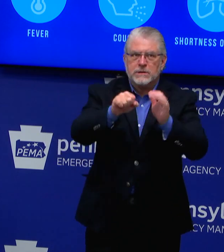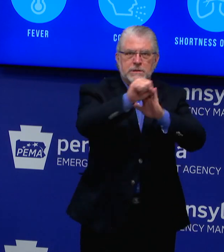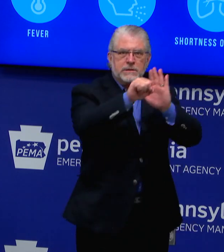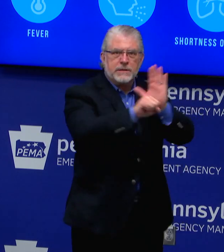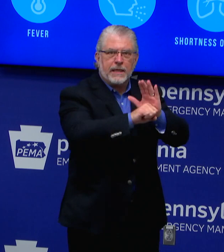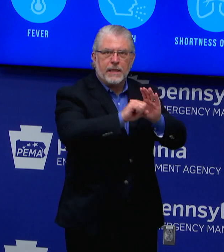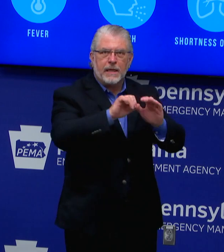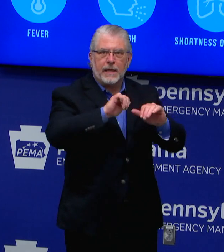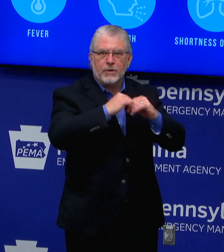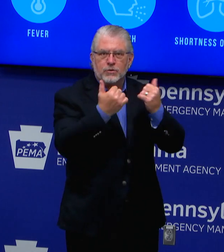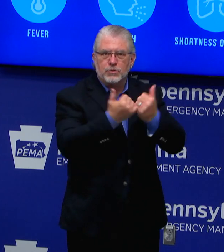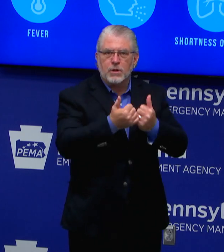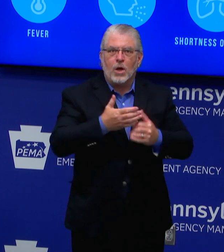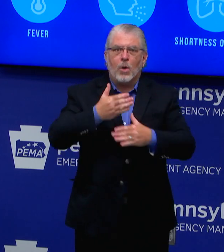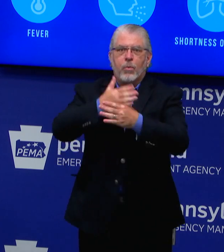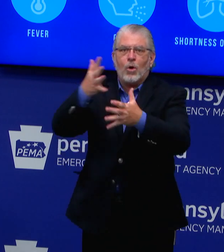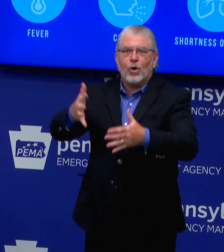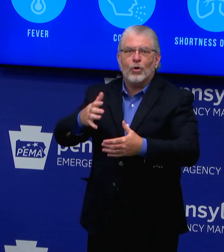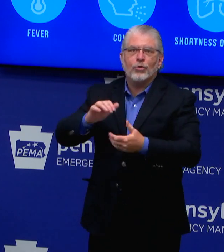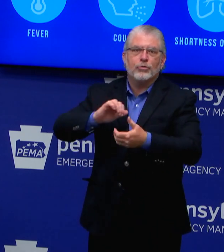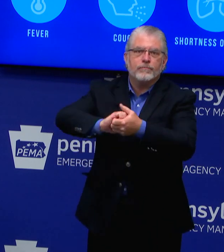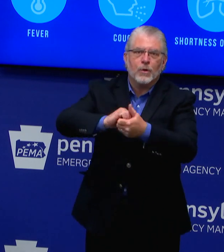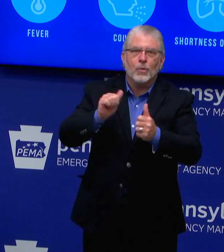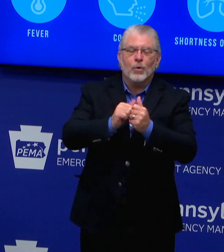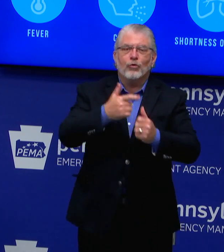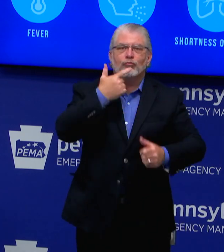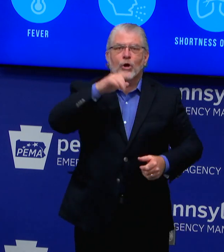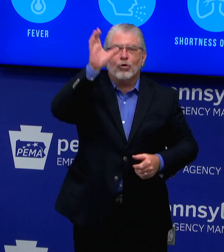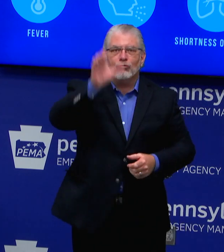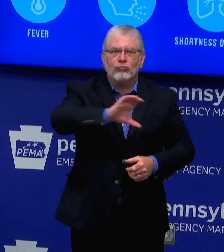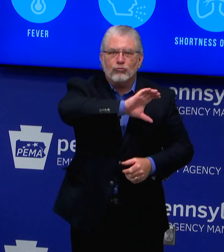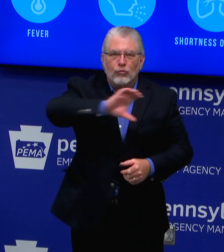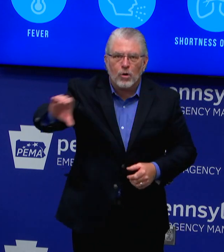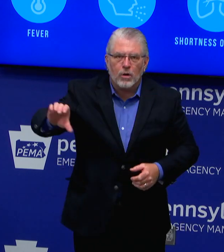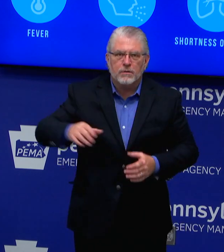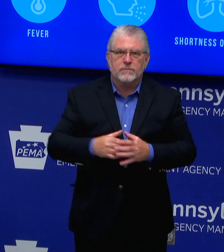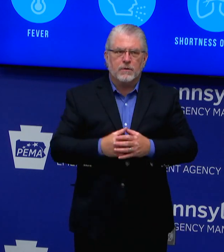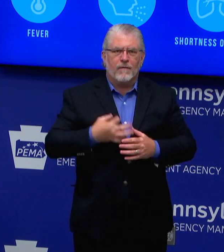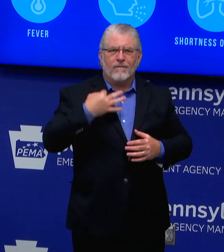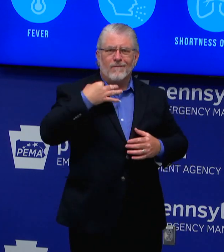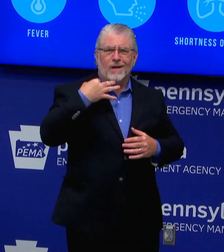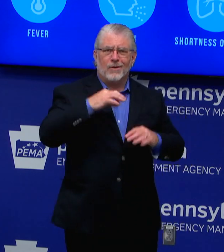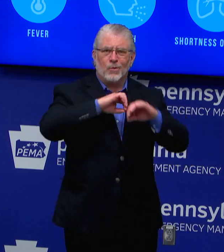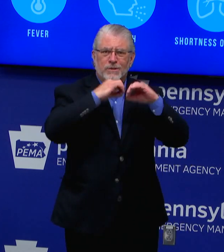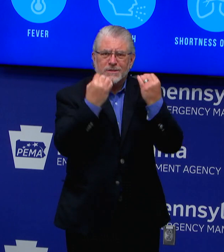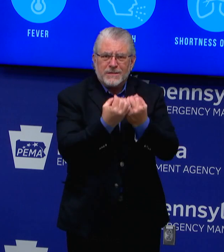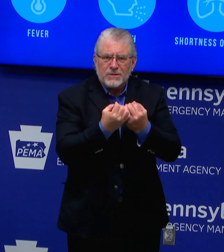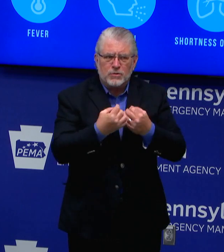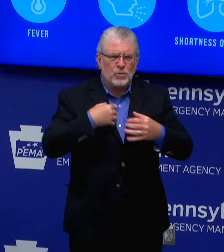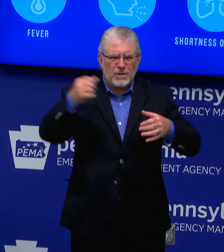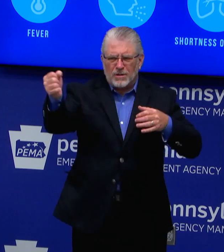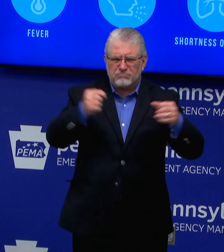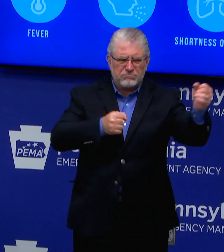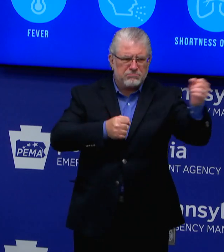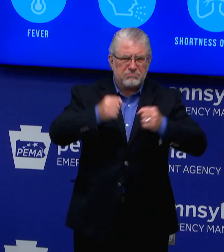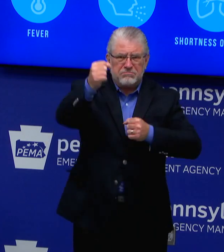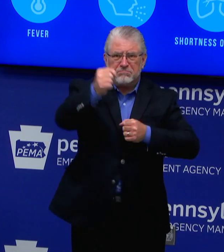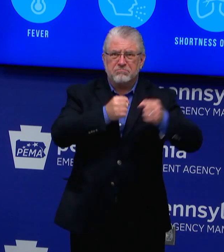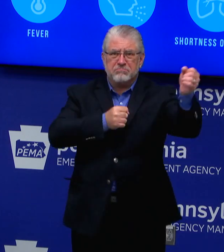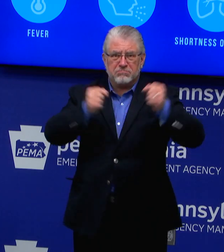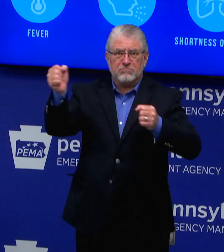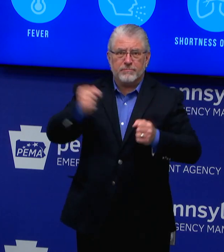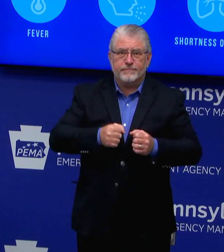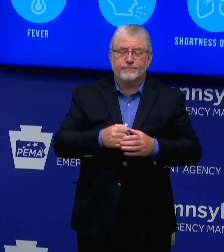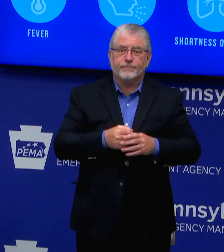Red Cross, as well as other vital volunteer organizations. Across the Commonwealth, PEMA is working with the diverse